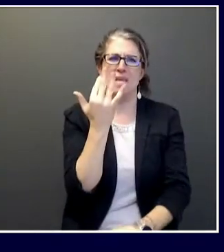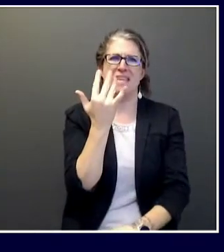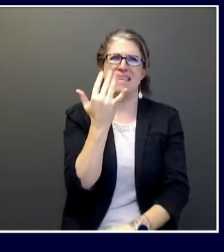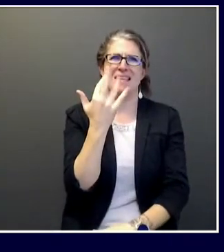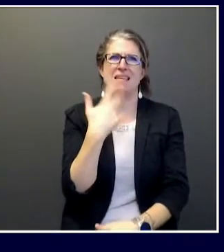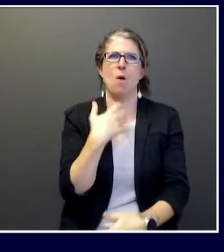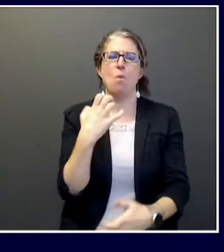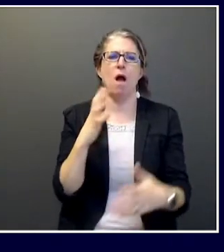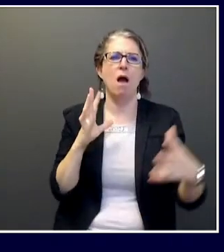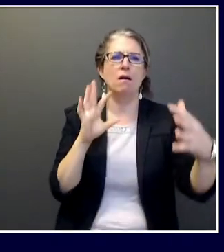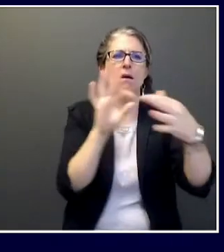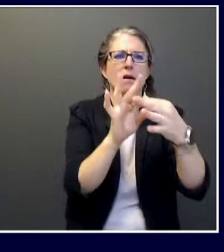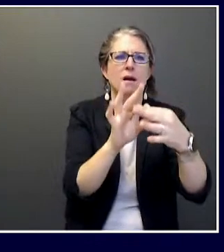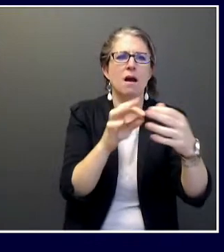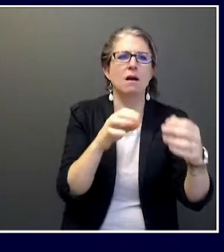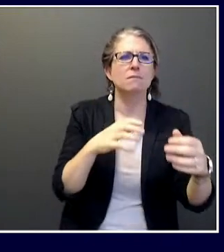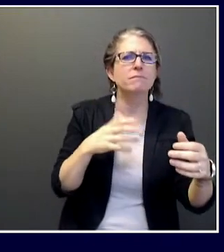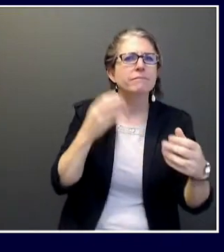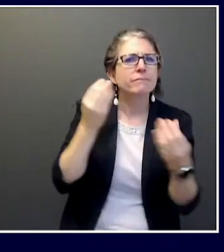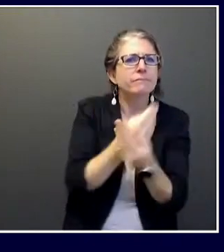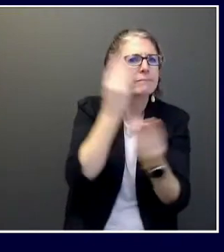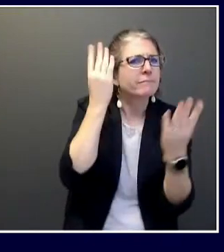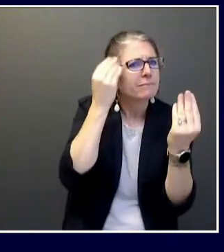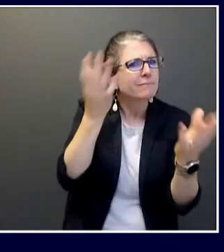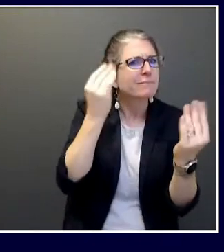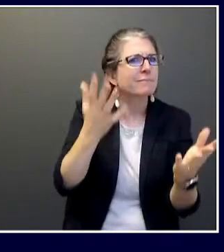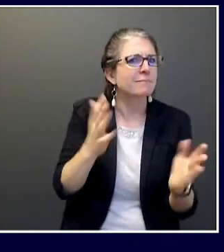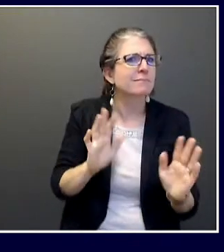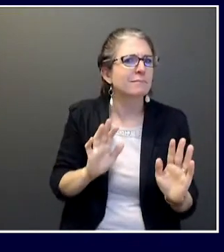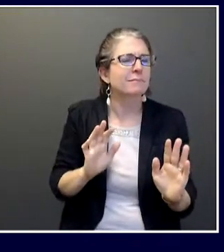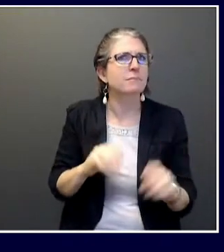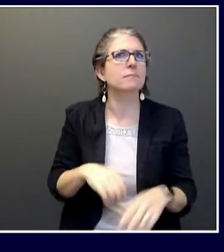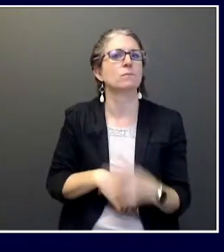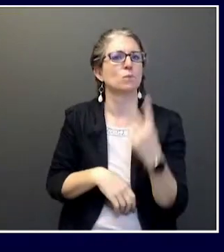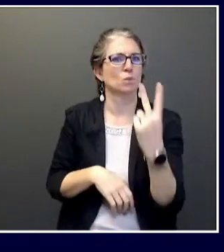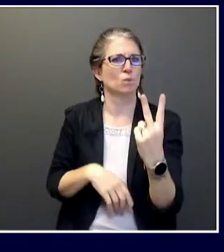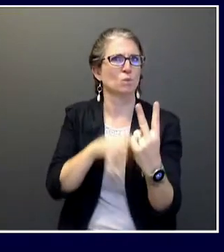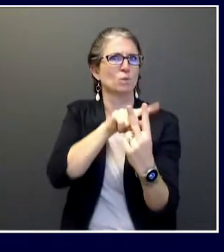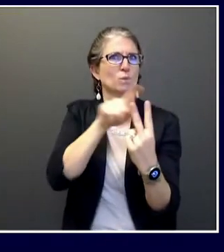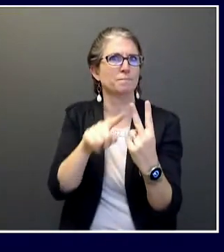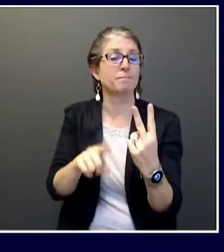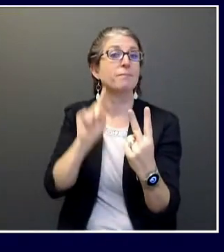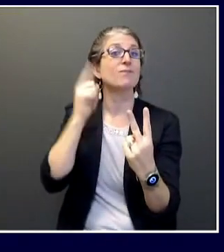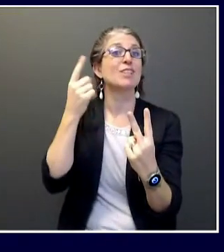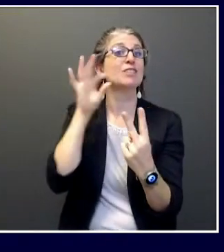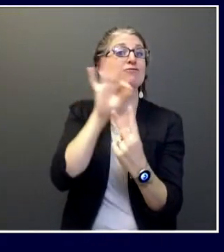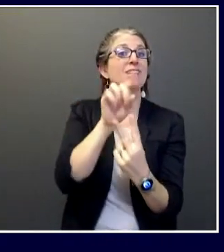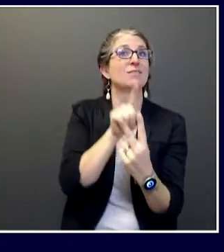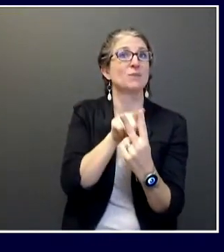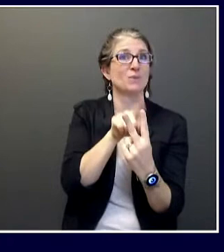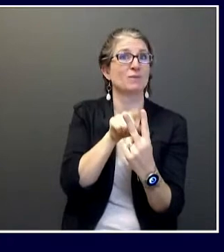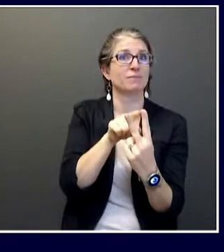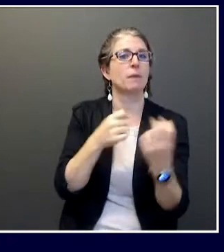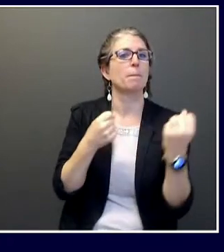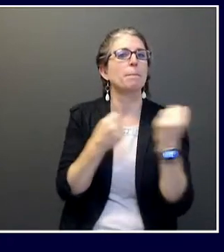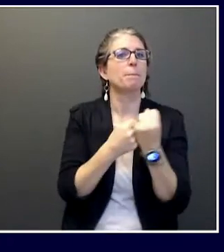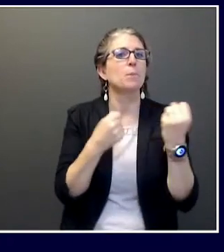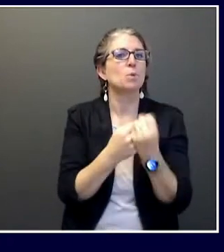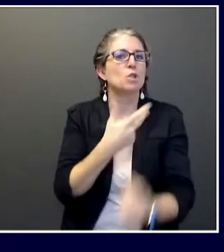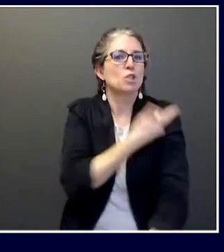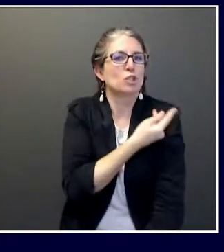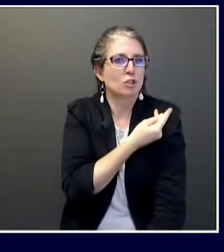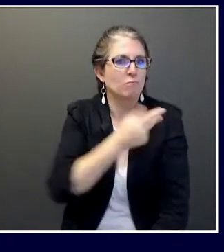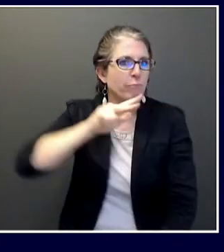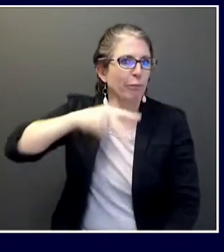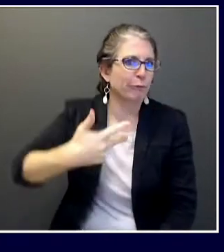vaccinations, generally speaking. The first is a brief update on boosters, and then the second, a brief update on